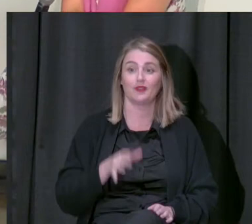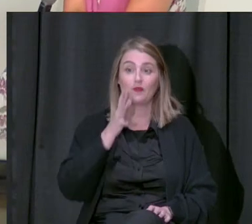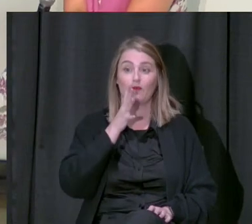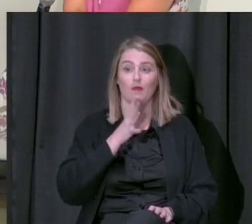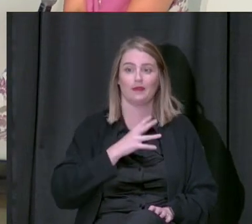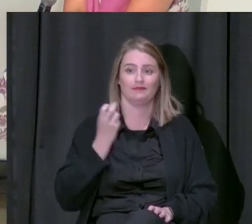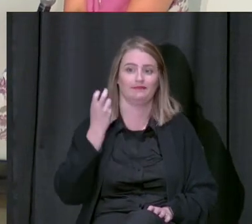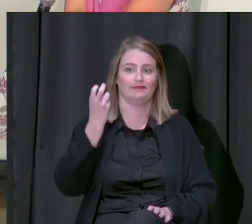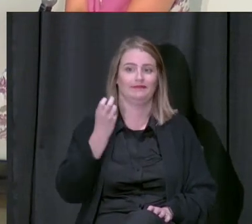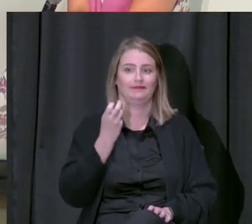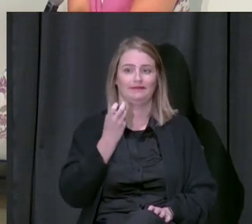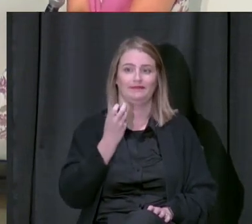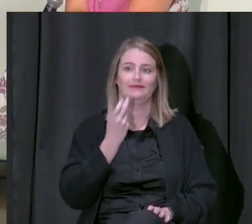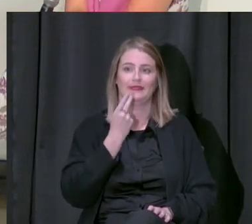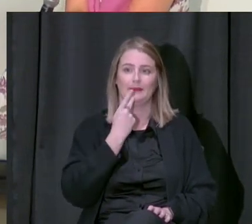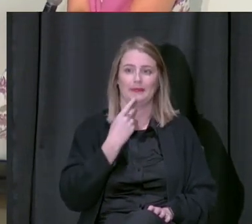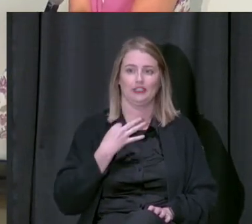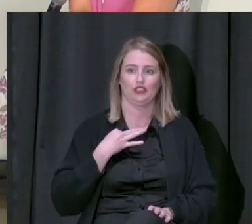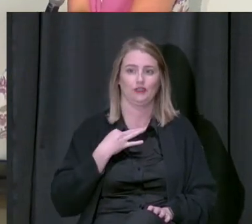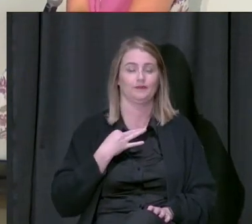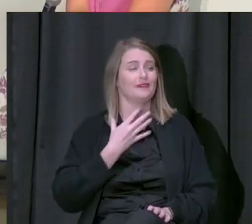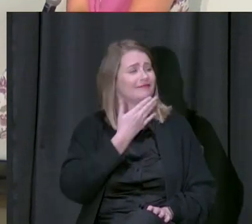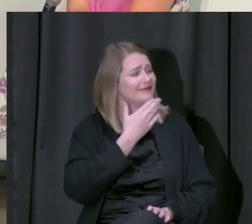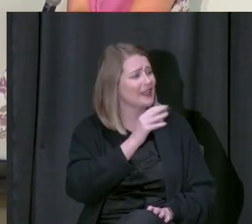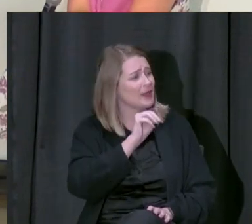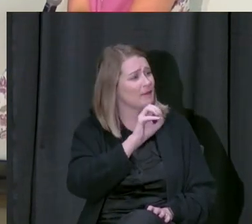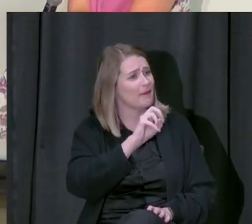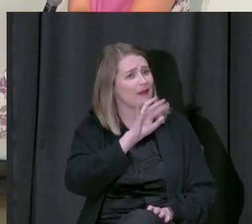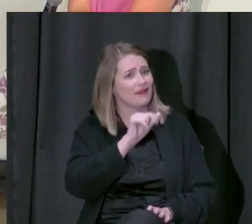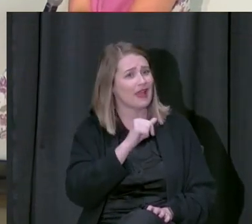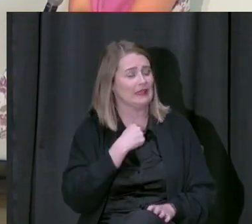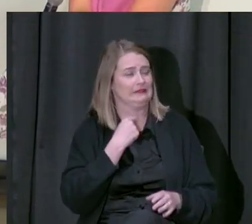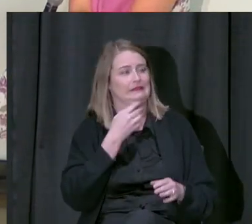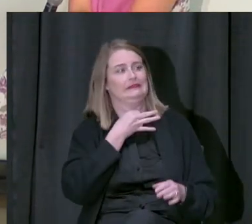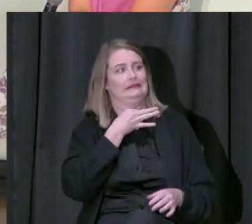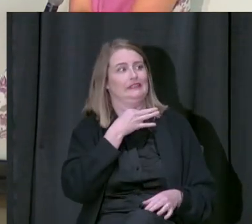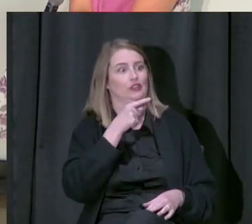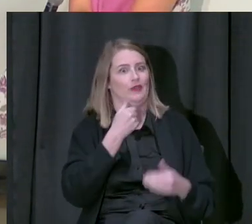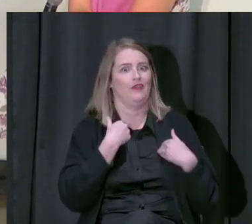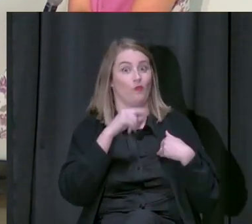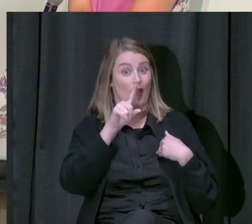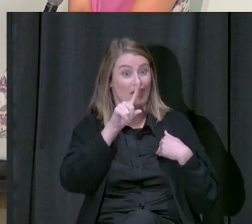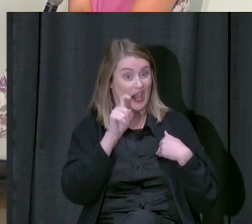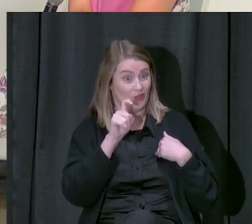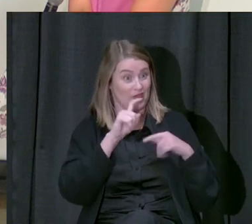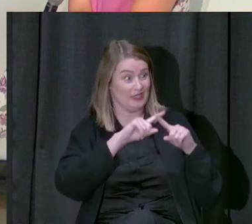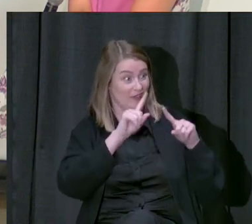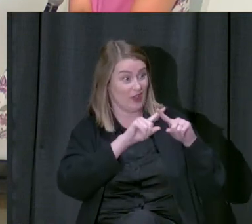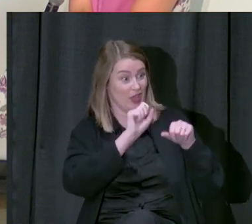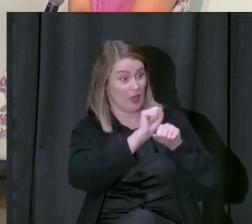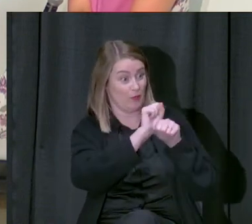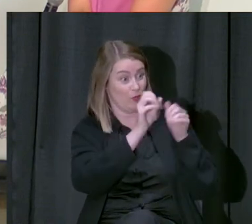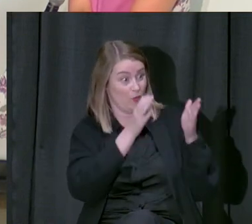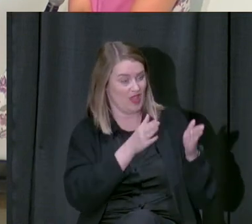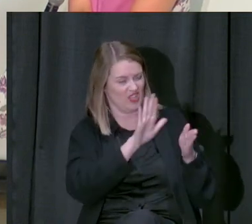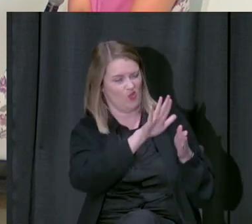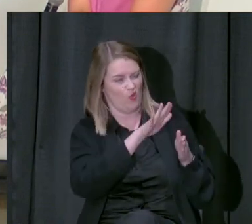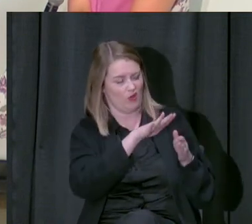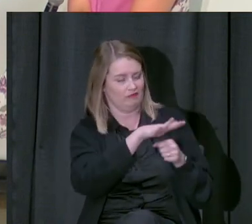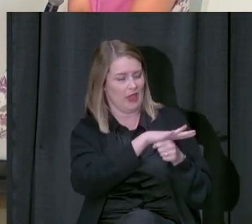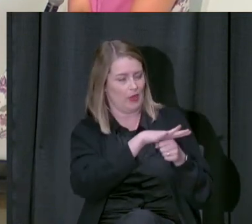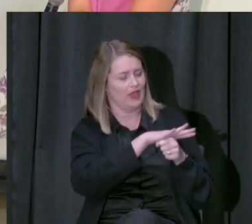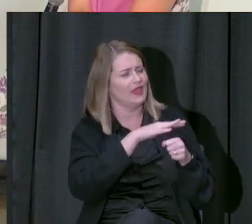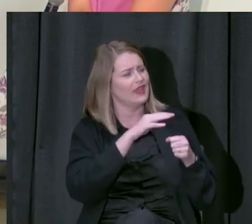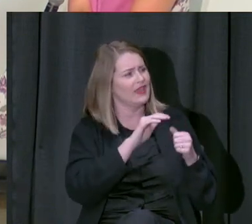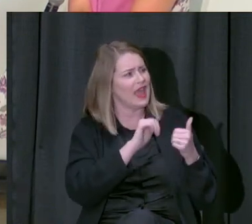Hi, thank you, Monica. I just was wondering, because you have about 100 different employees now under you in your area, how you build out